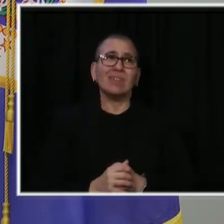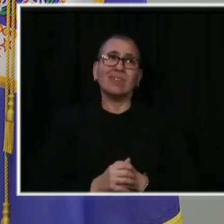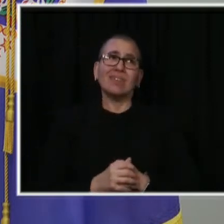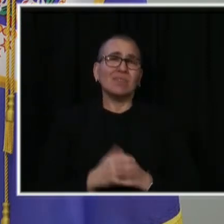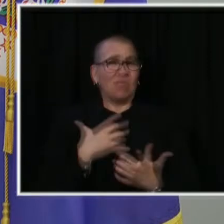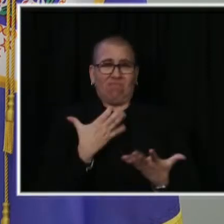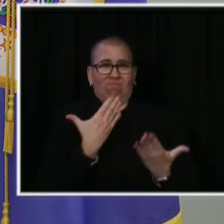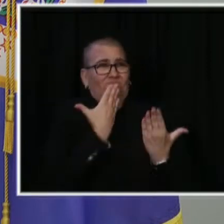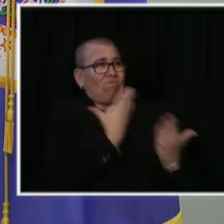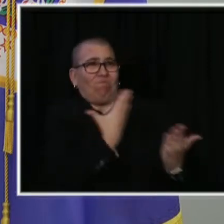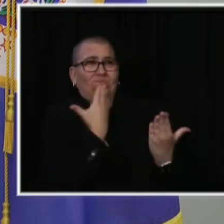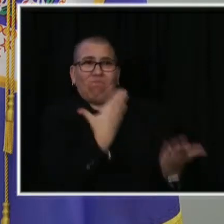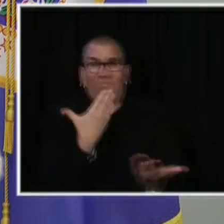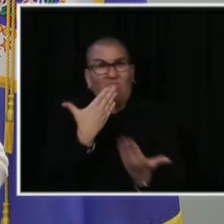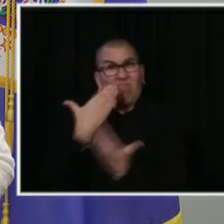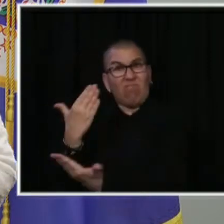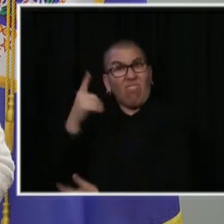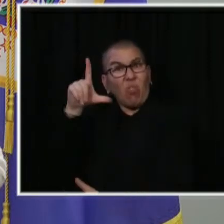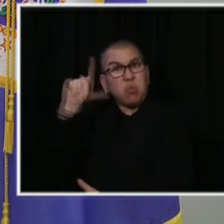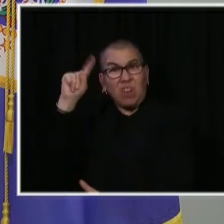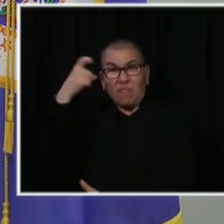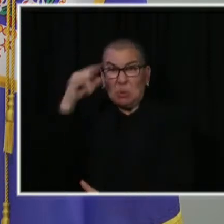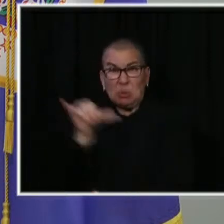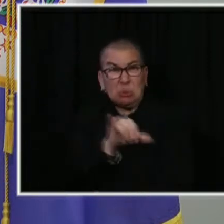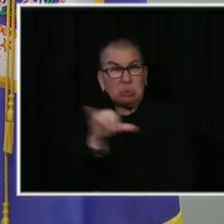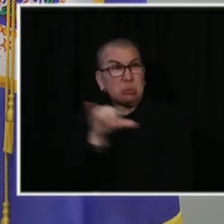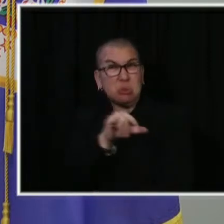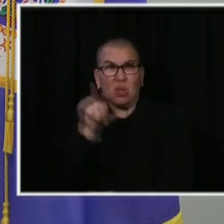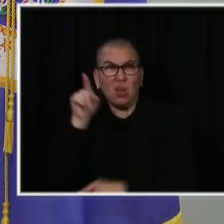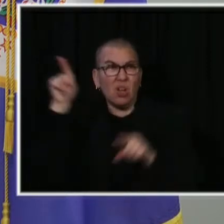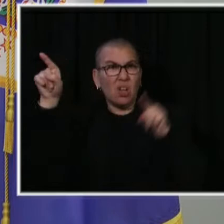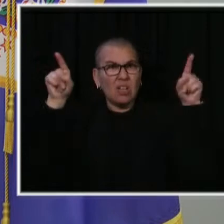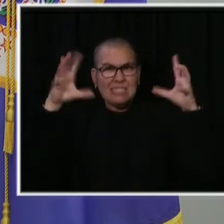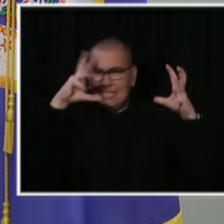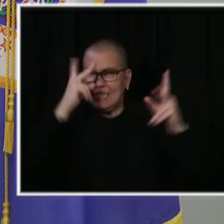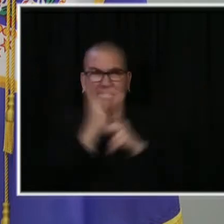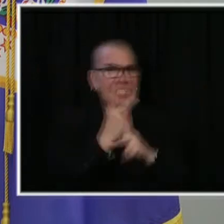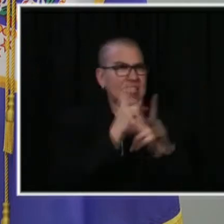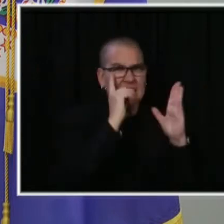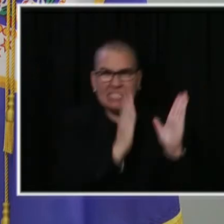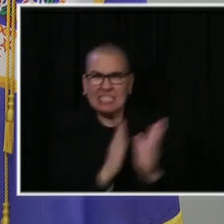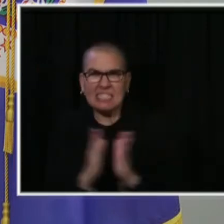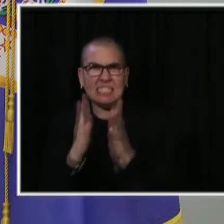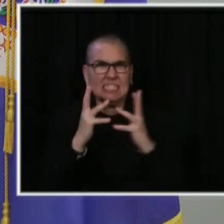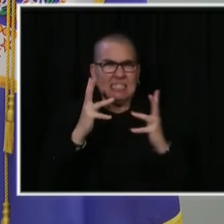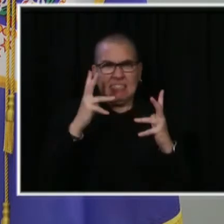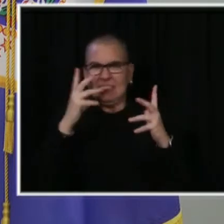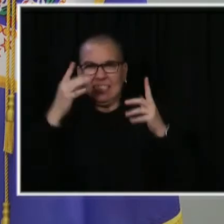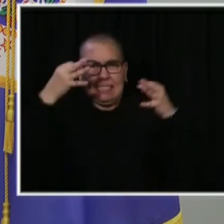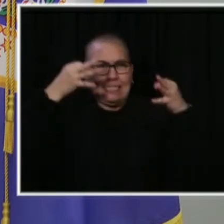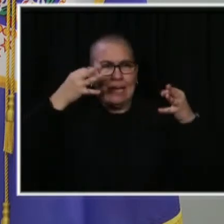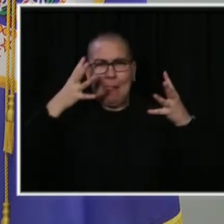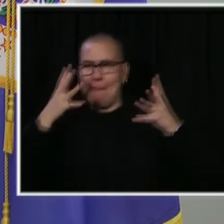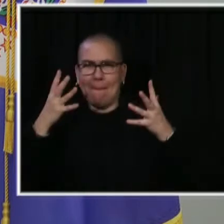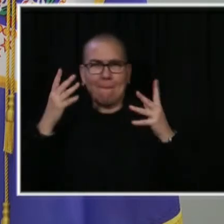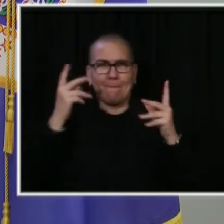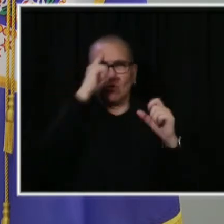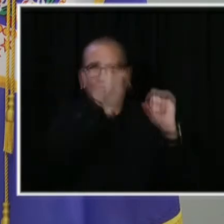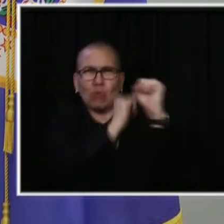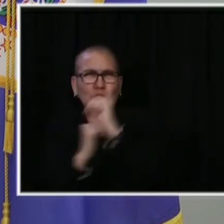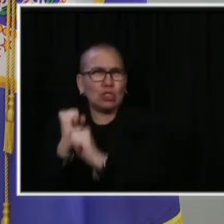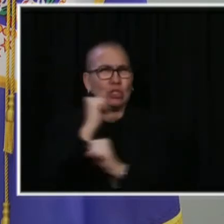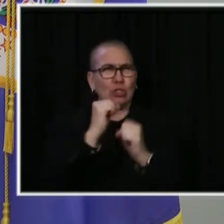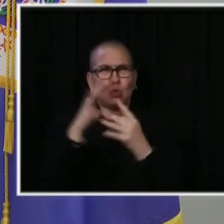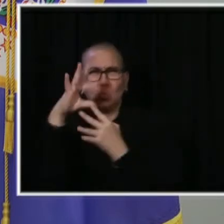well for the very thoughtful approach he's taken, not just to today's announcement, but really throughout this pandemic.